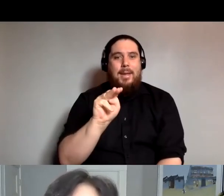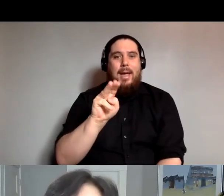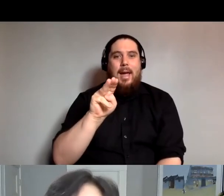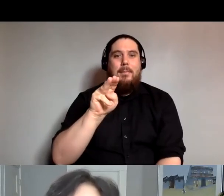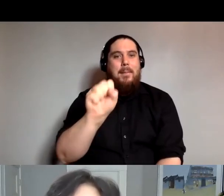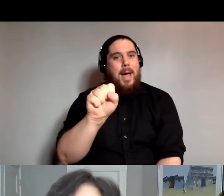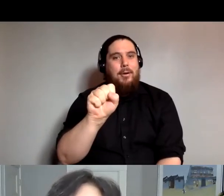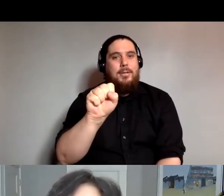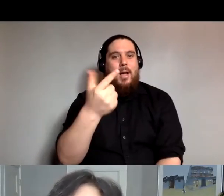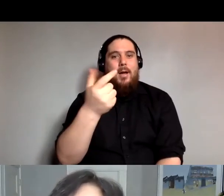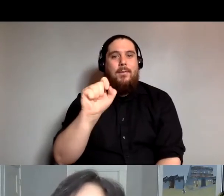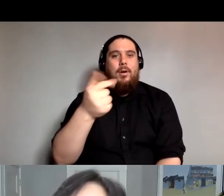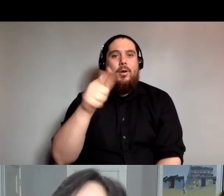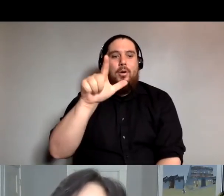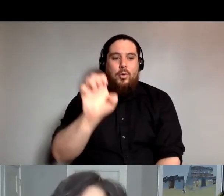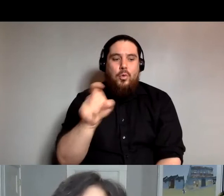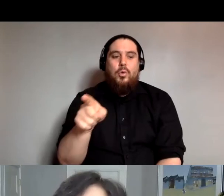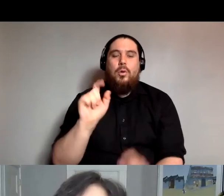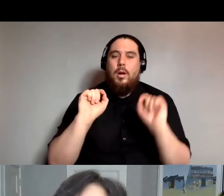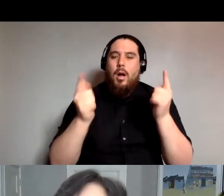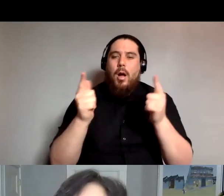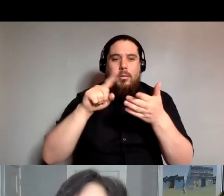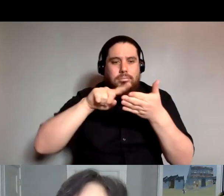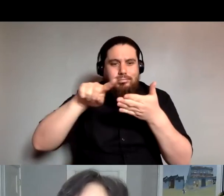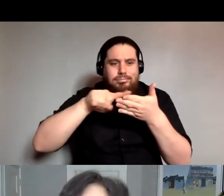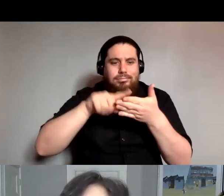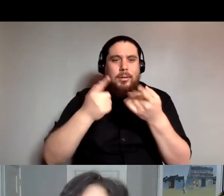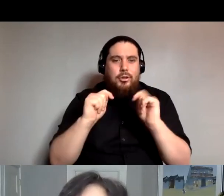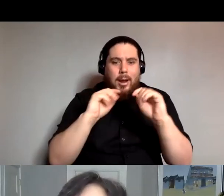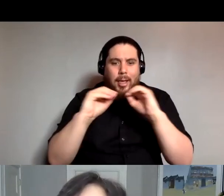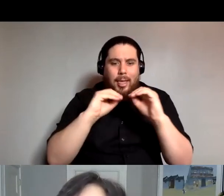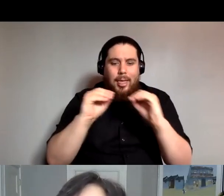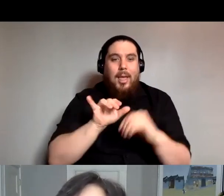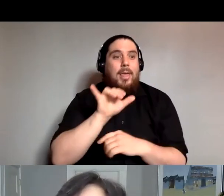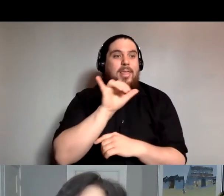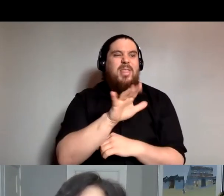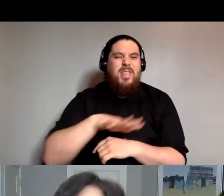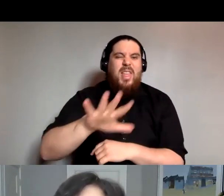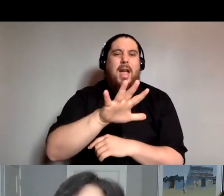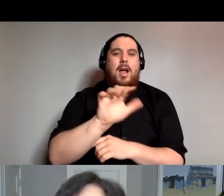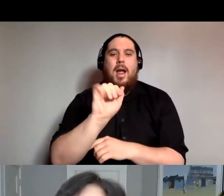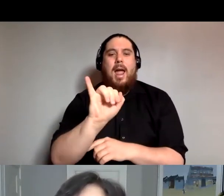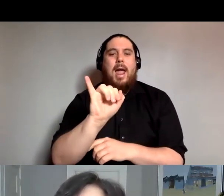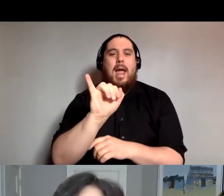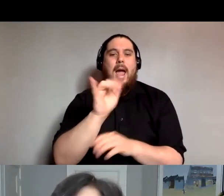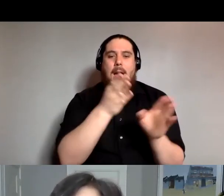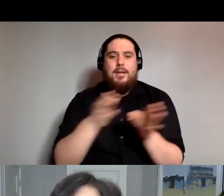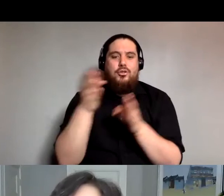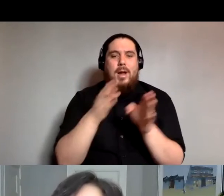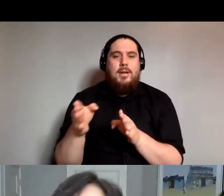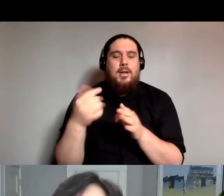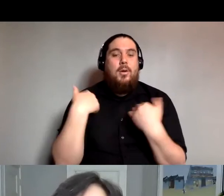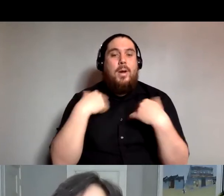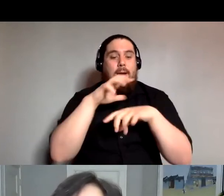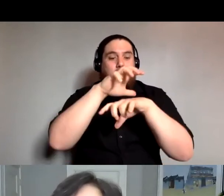Microsoft, Google, everybody is actually re-examining their AI strategy, right? And there is a trust computing, there is